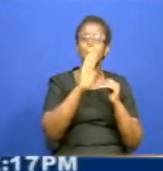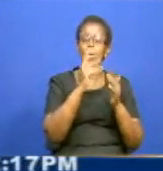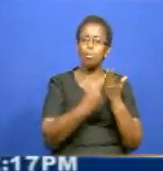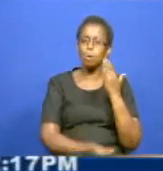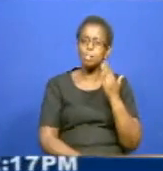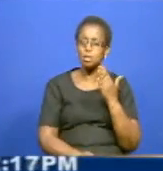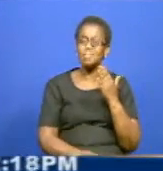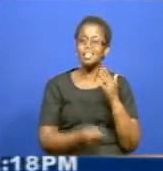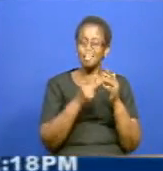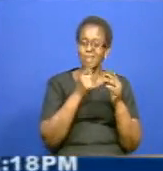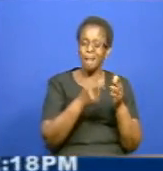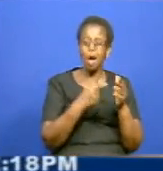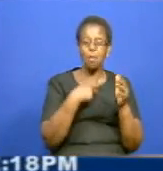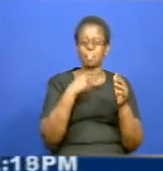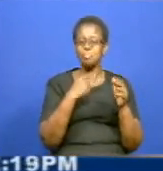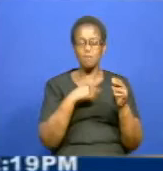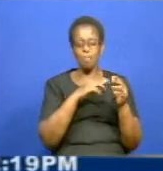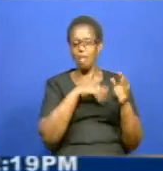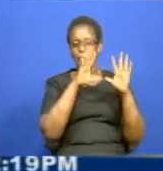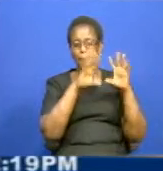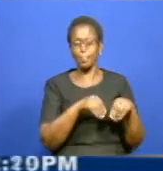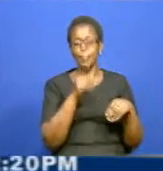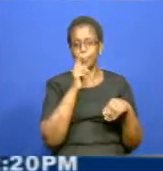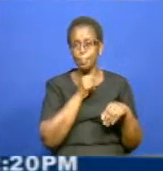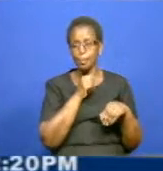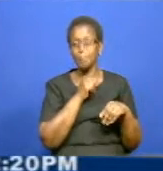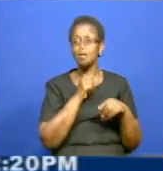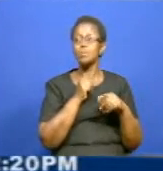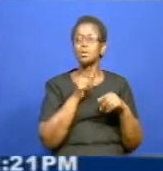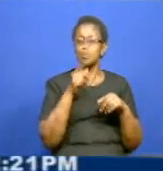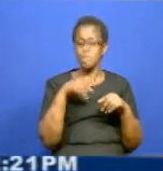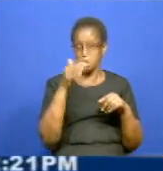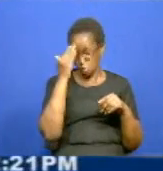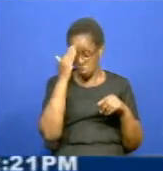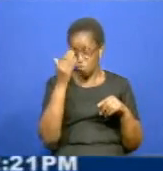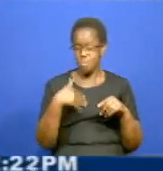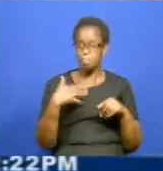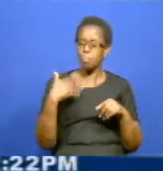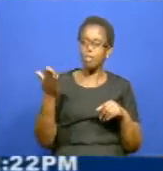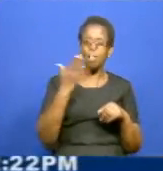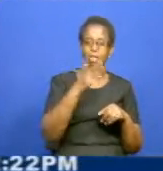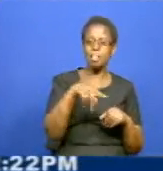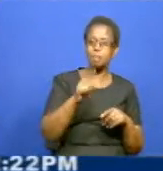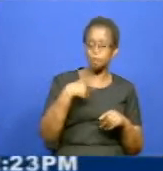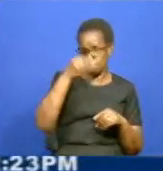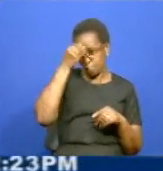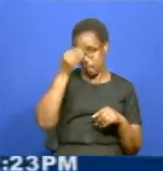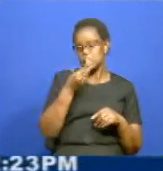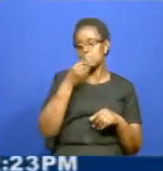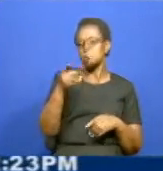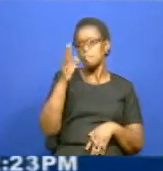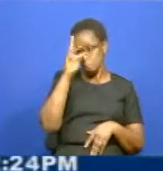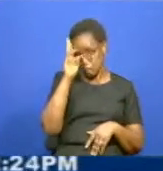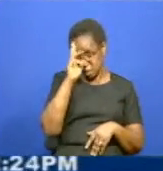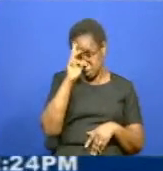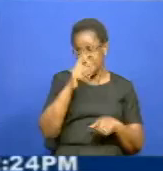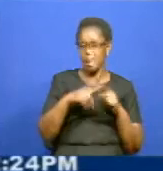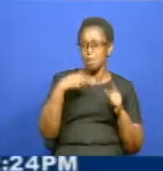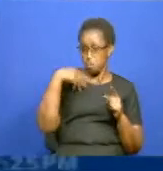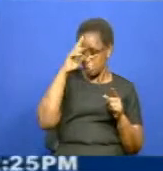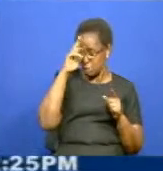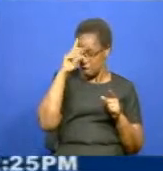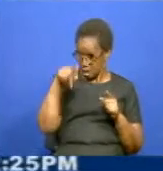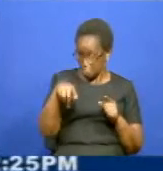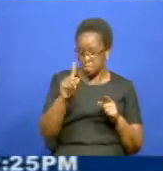important role, because we know things that have been done by people, one, pretending to be police officers, or two, police officers themselves,